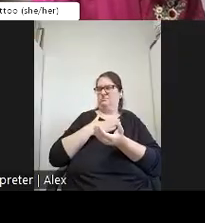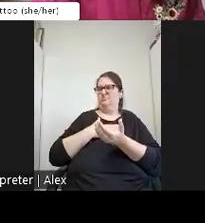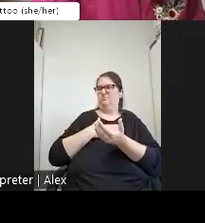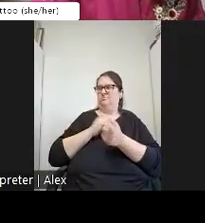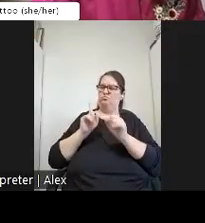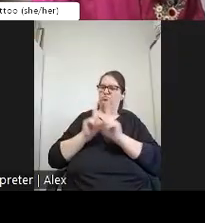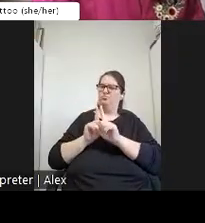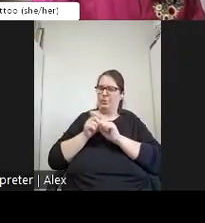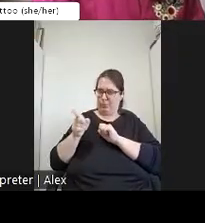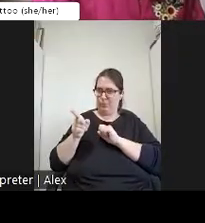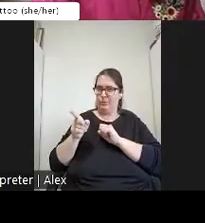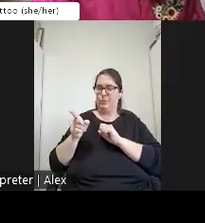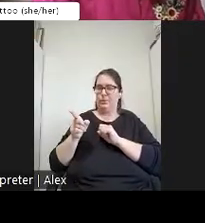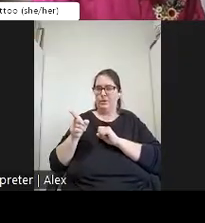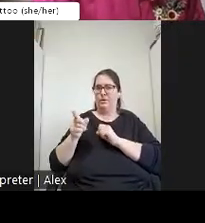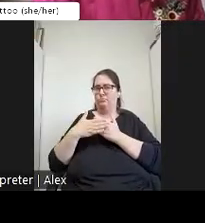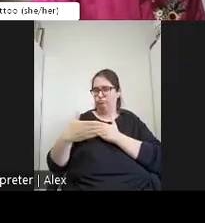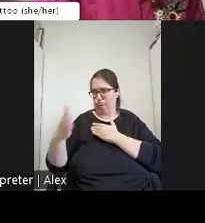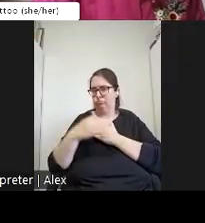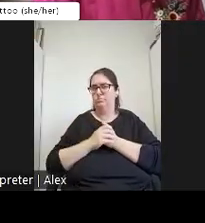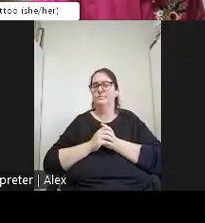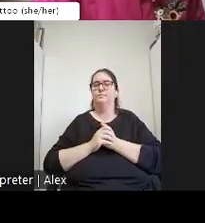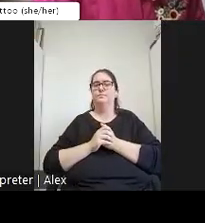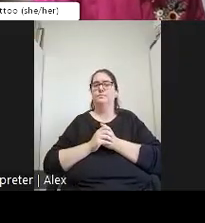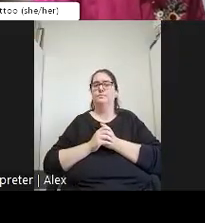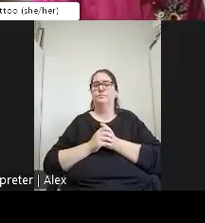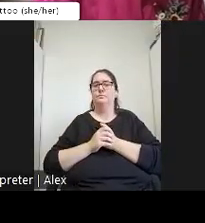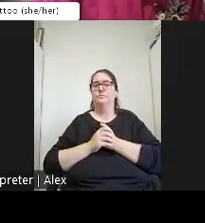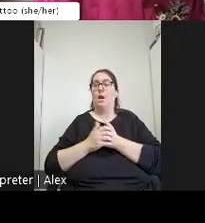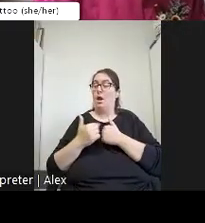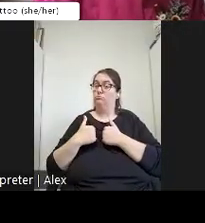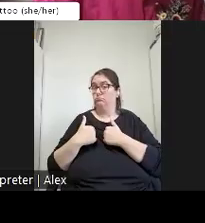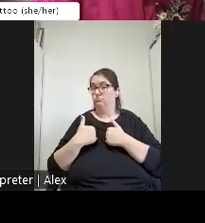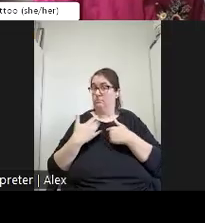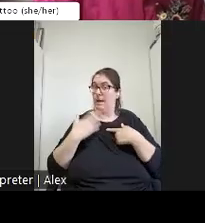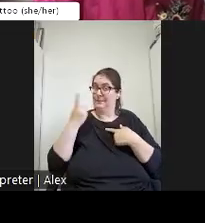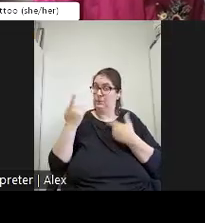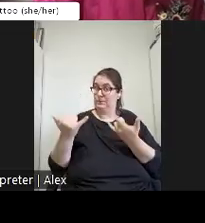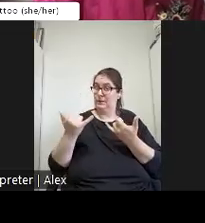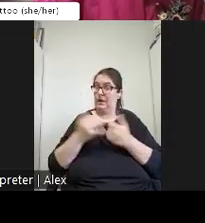you moving forward. I'm really glad to see you today.